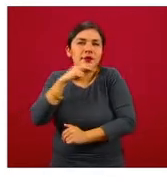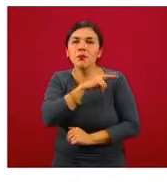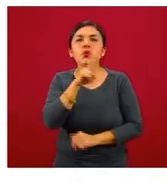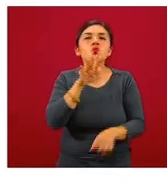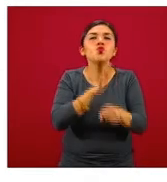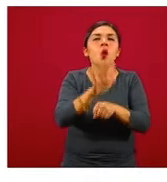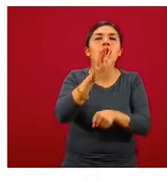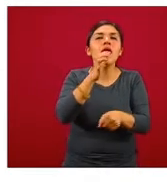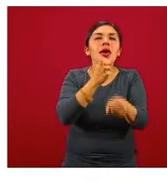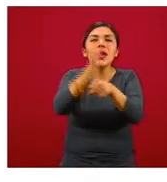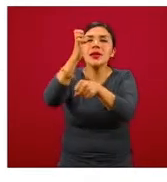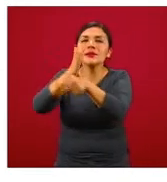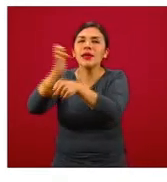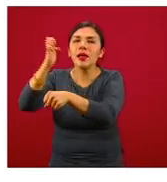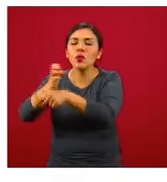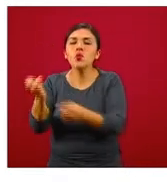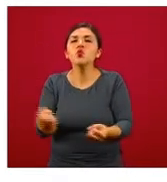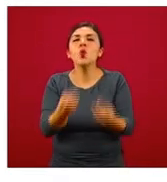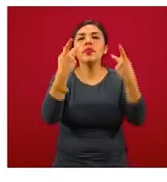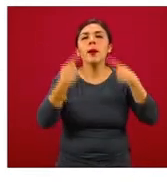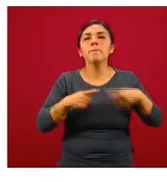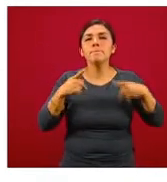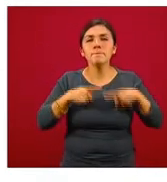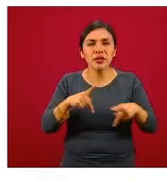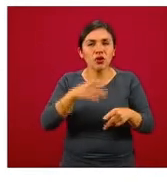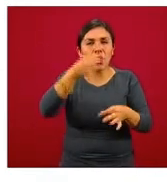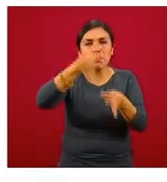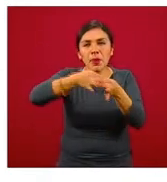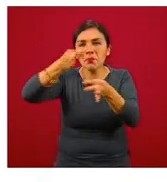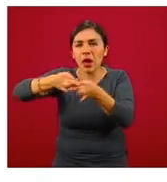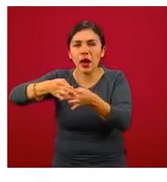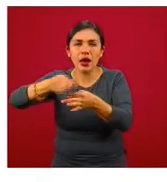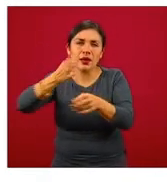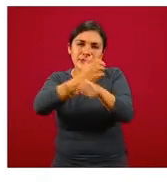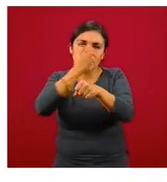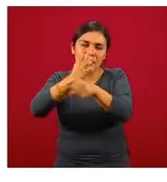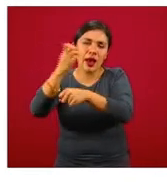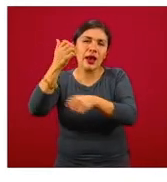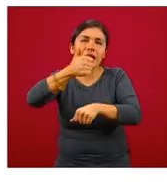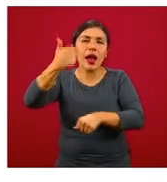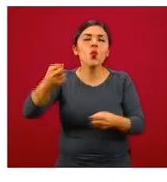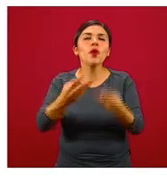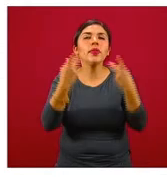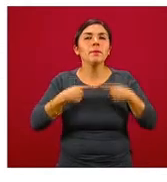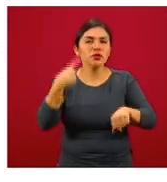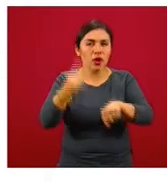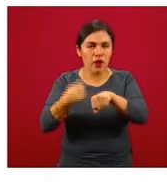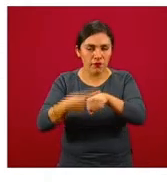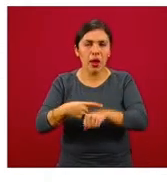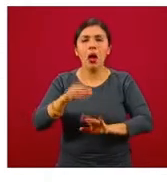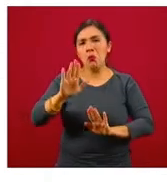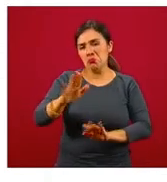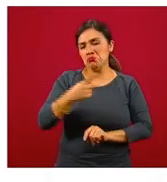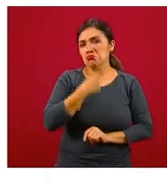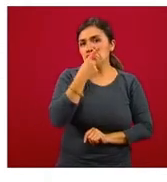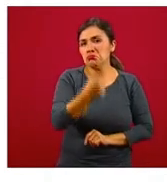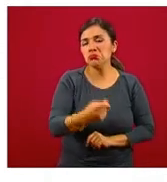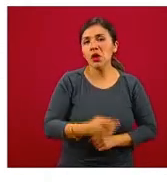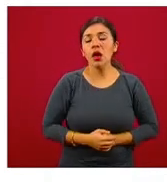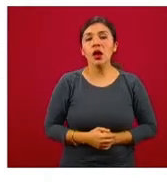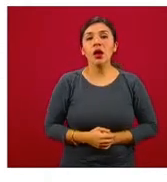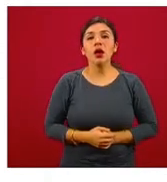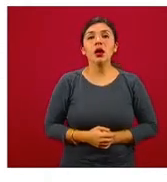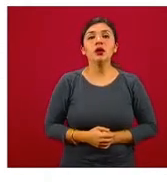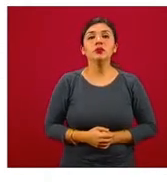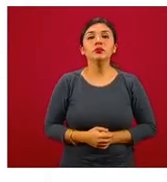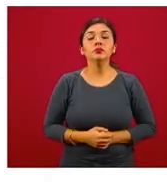quickly los identify estados y the los números states and the totales para cada totals uno for de each ellos. of those states. Solamente llamando la Now, atención it que does nuestra tasa de call